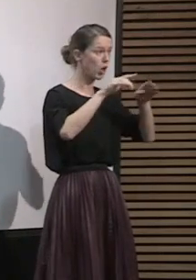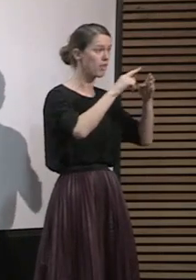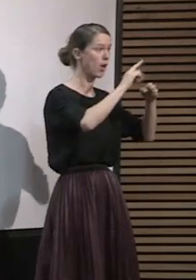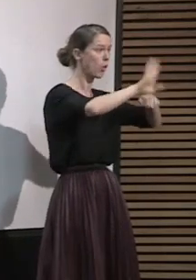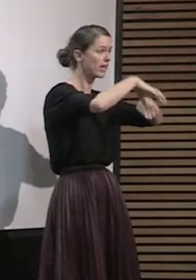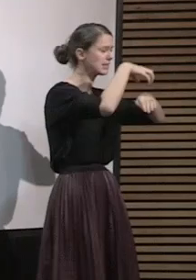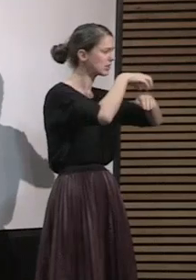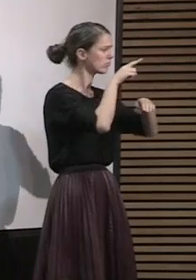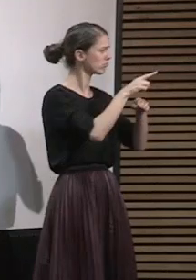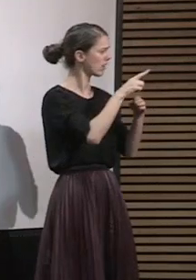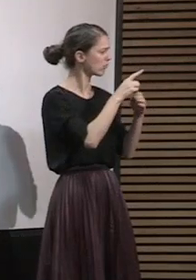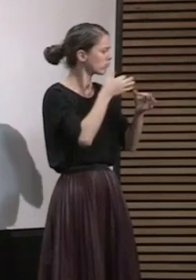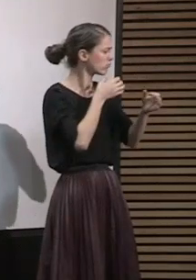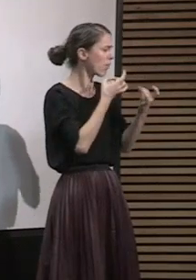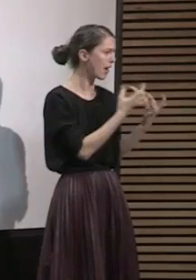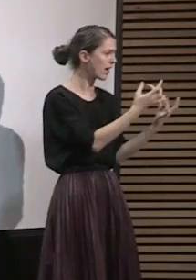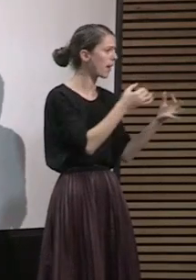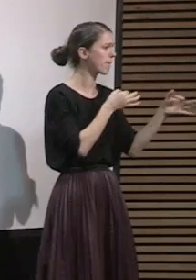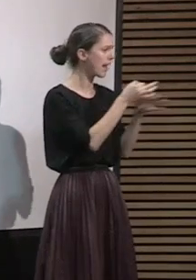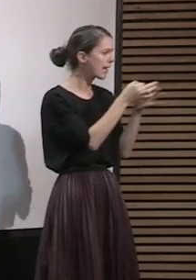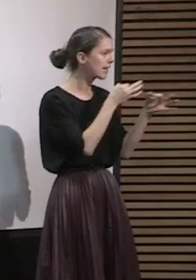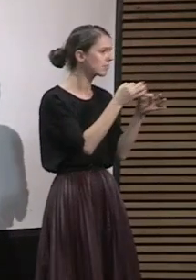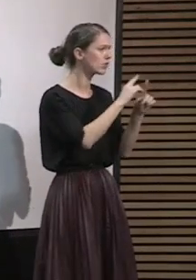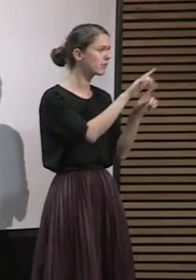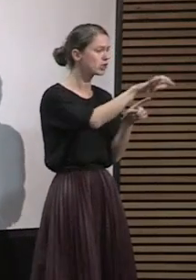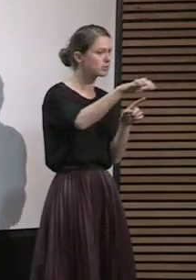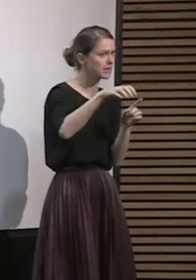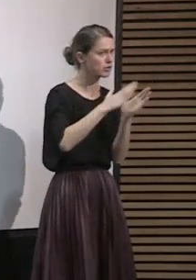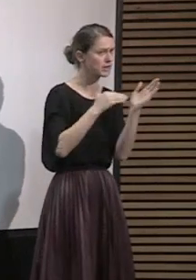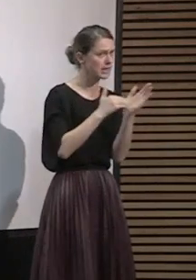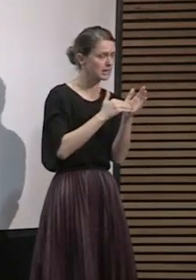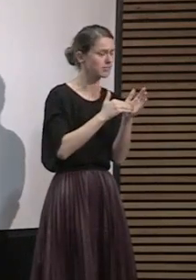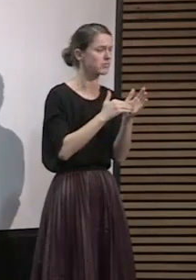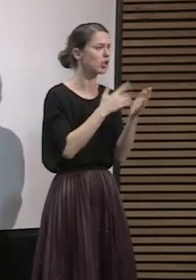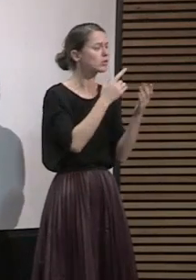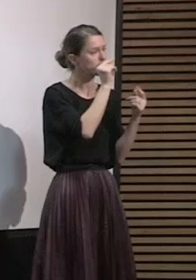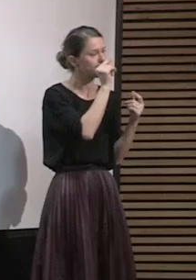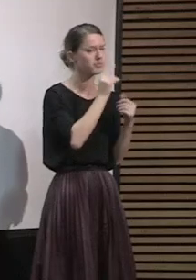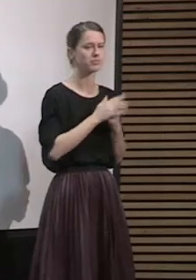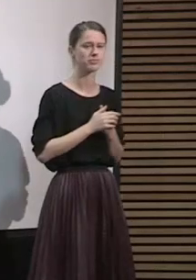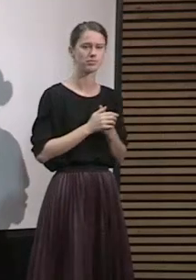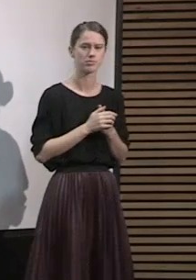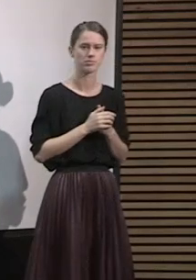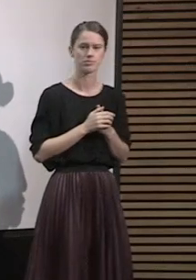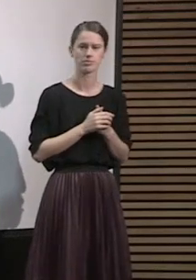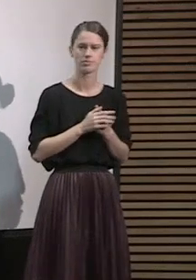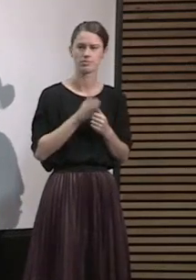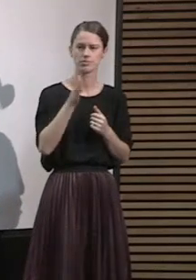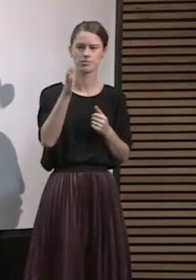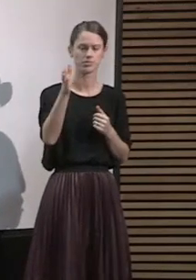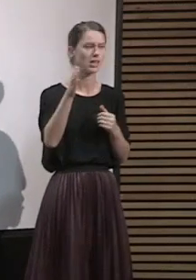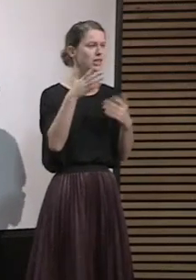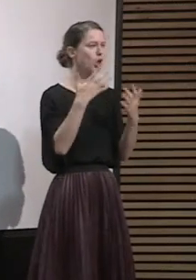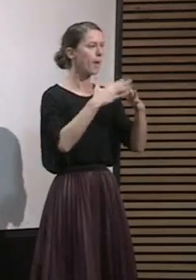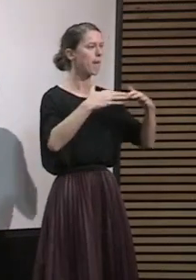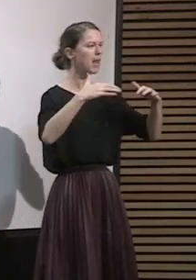well. I want people to be assured that they are thinking about the circumstances for New Zealand, whatever they may be in the future. And the dissolution of Parliament